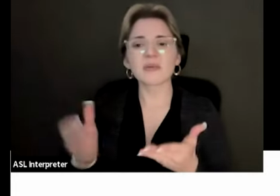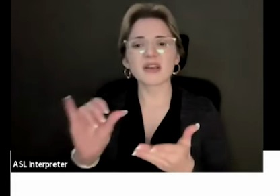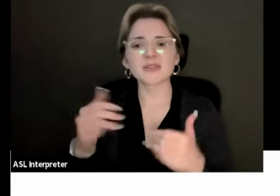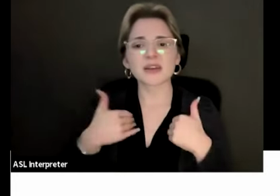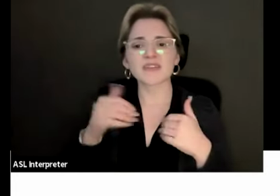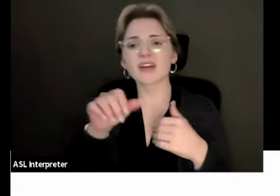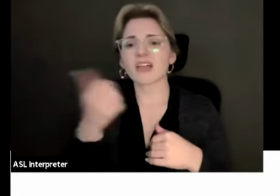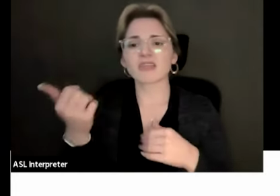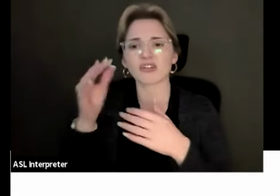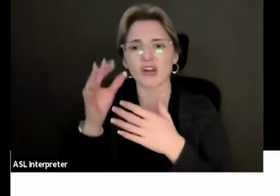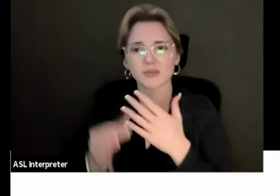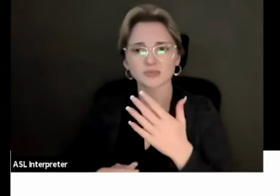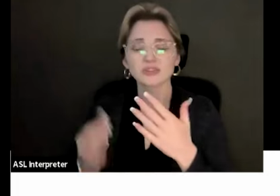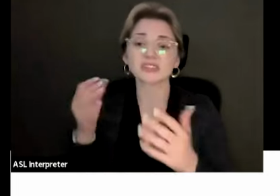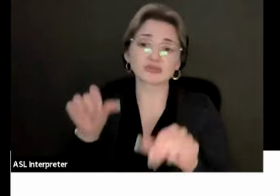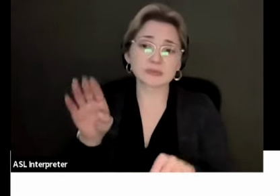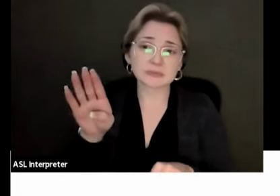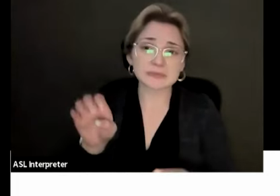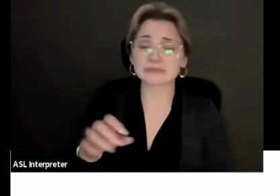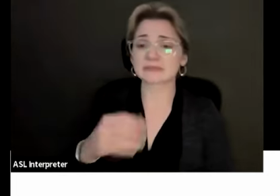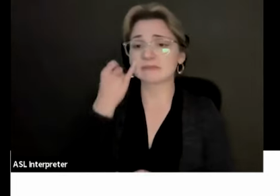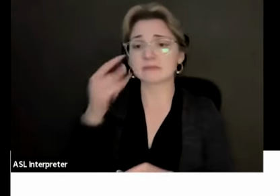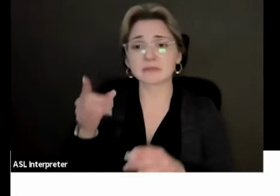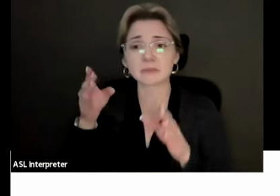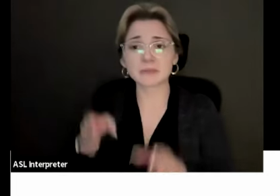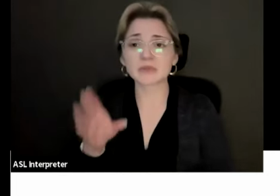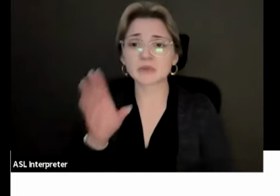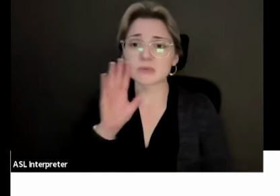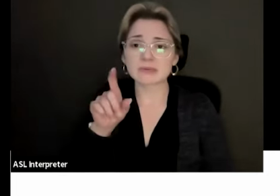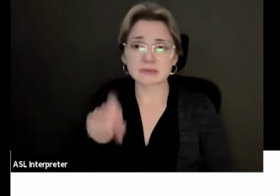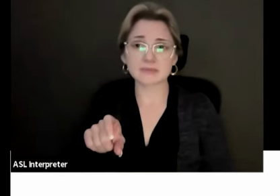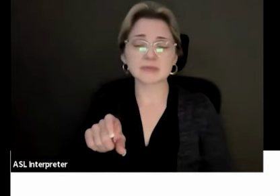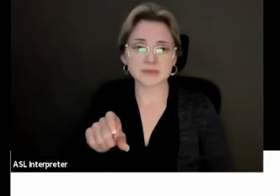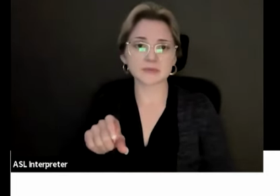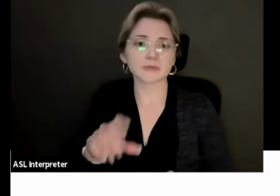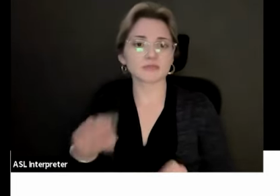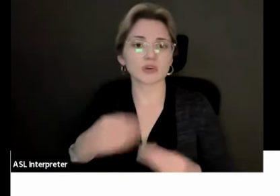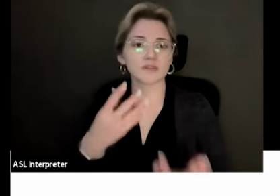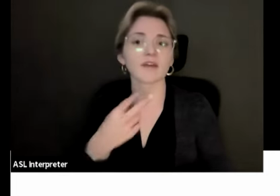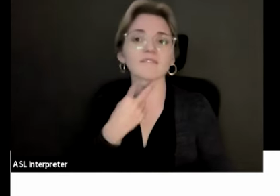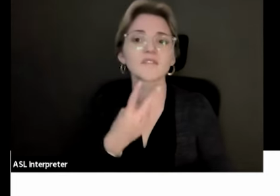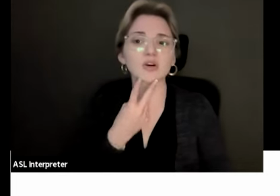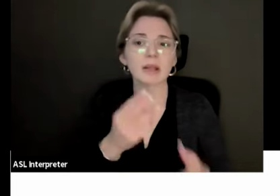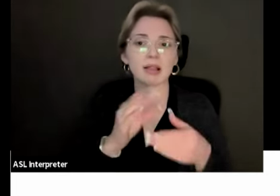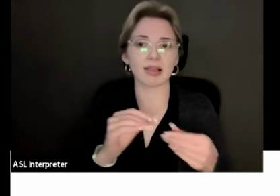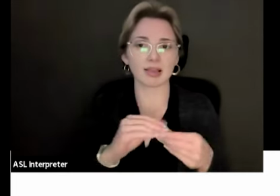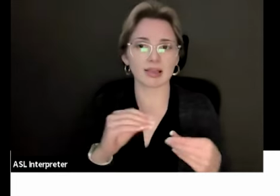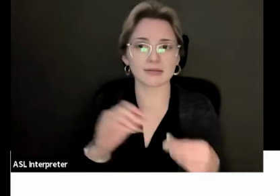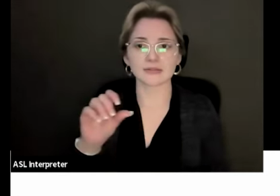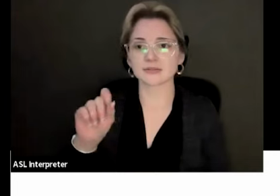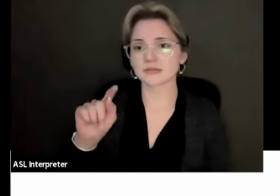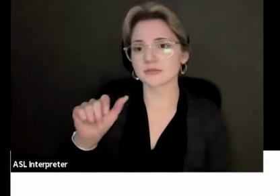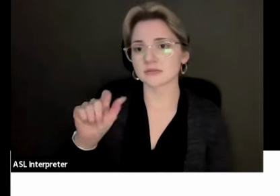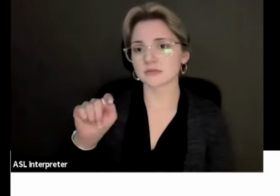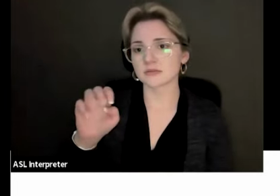other options. So it could be that they take just a verbal statement. It could be that I have also seen people accept